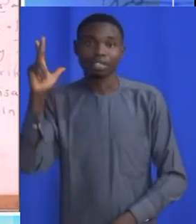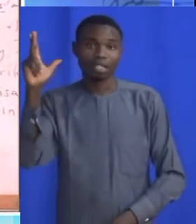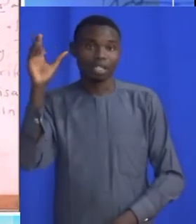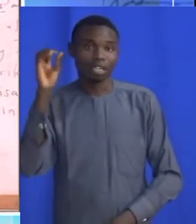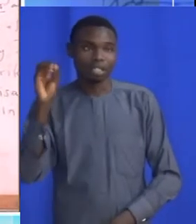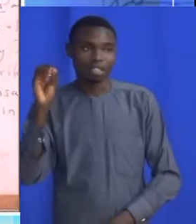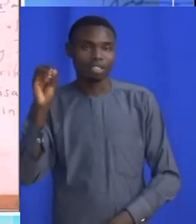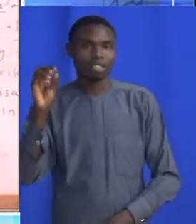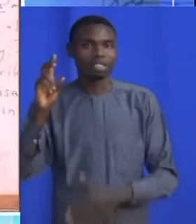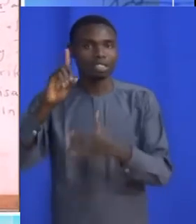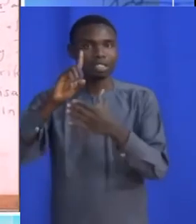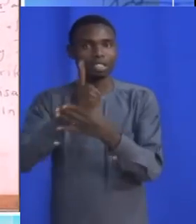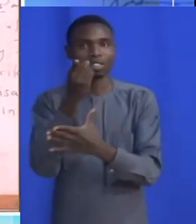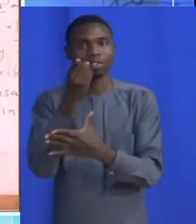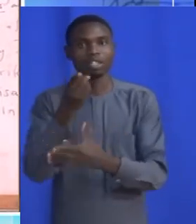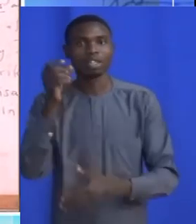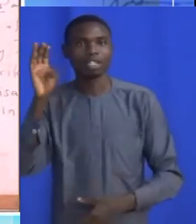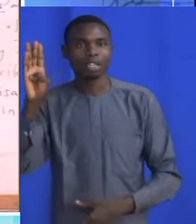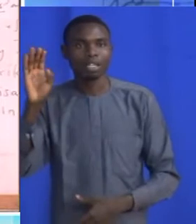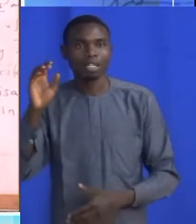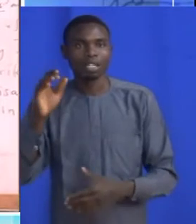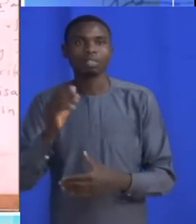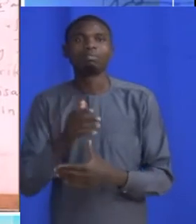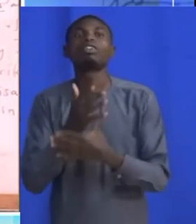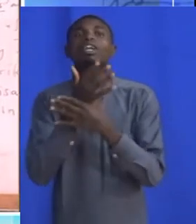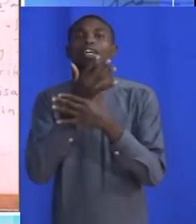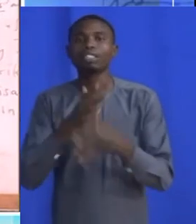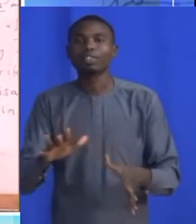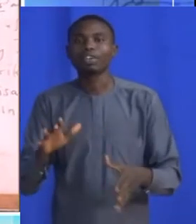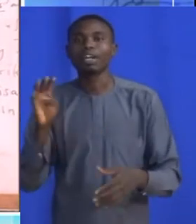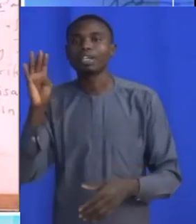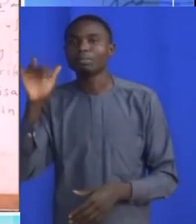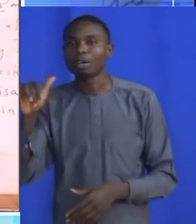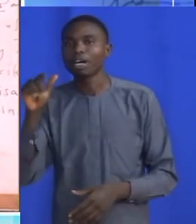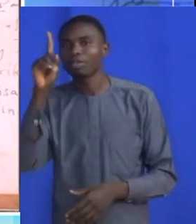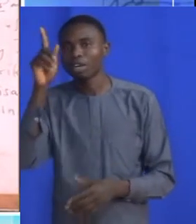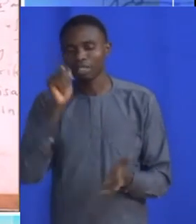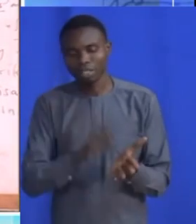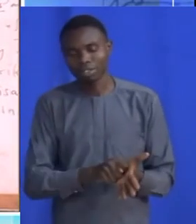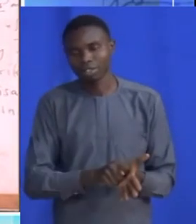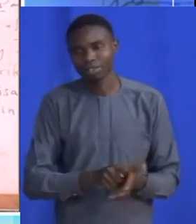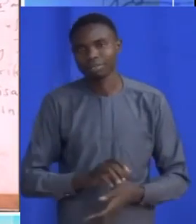of government, and the problem encountered in application of this rule of law. Next lesson,